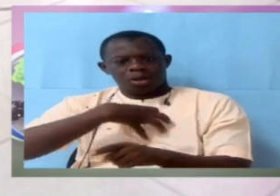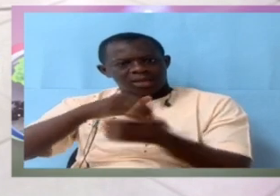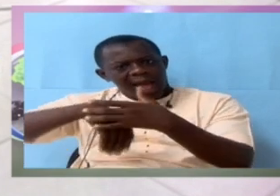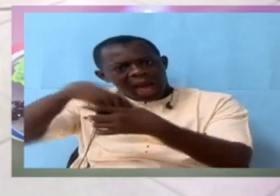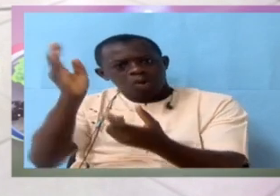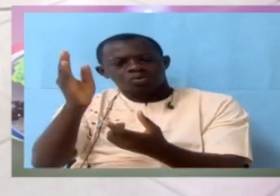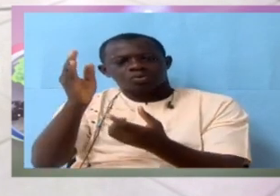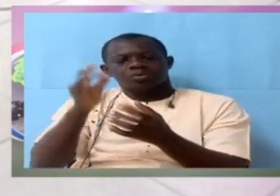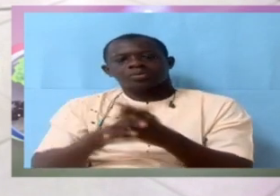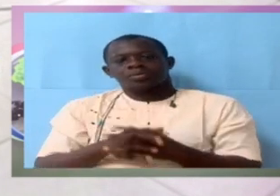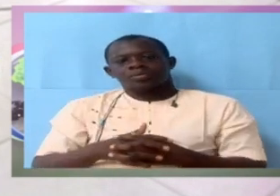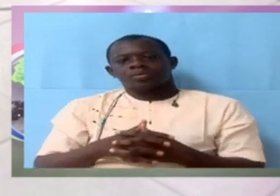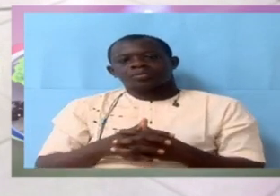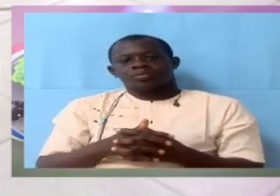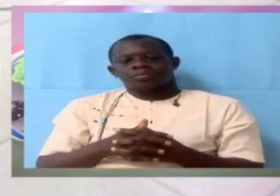out,